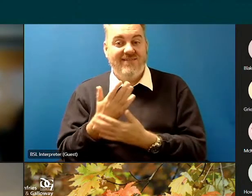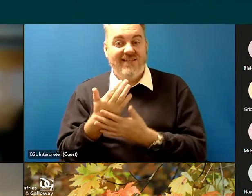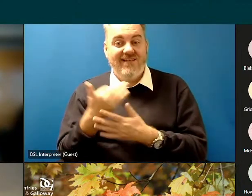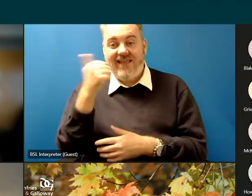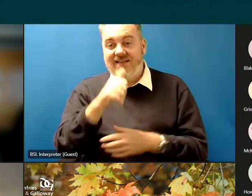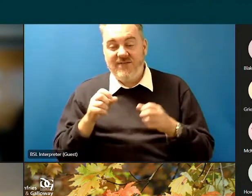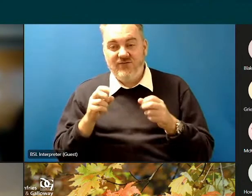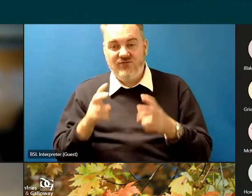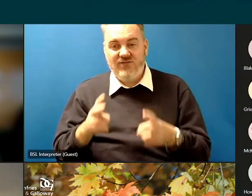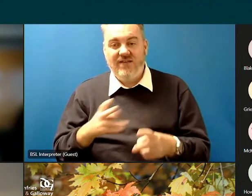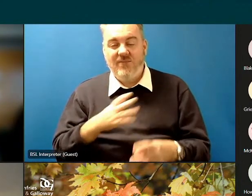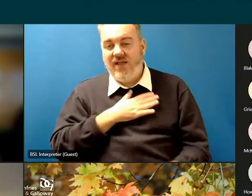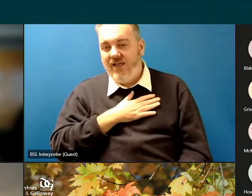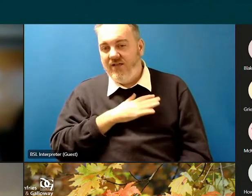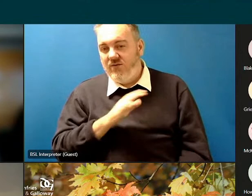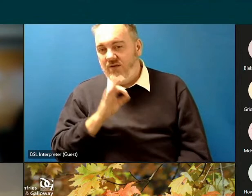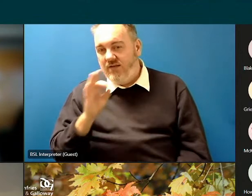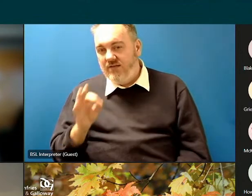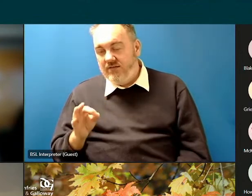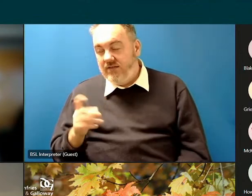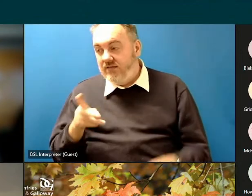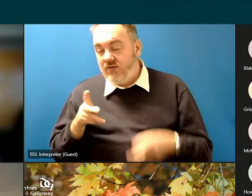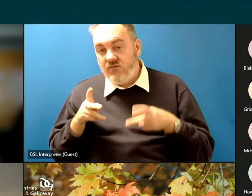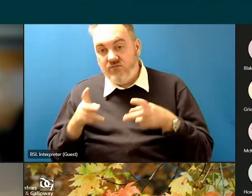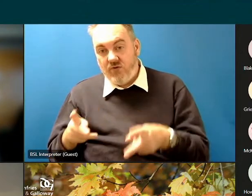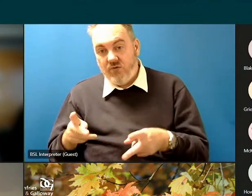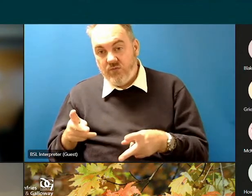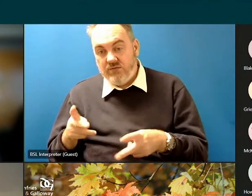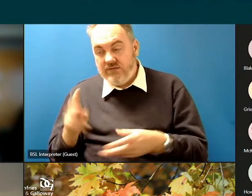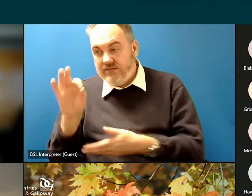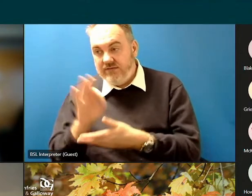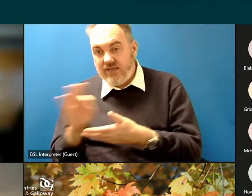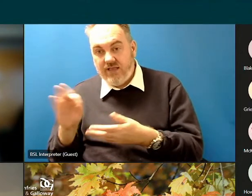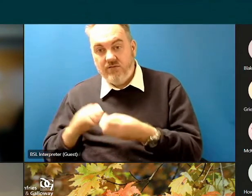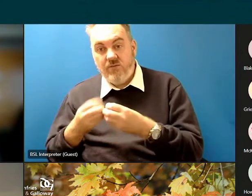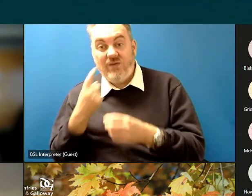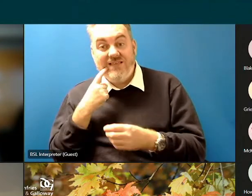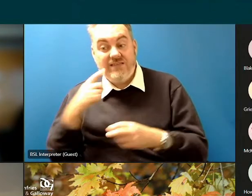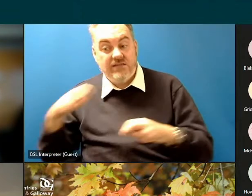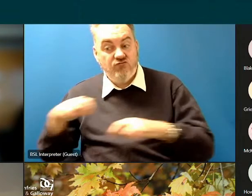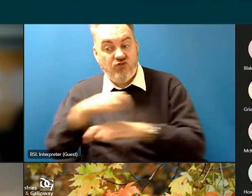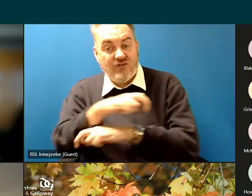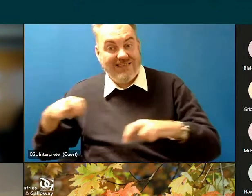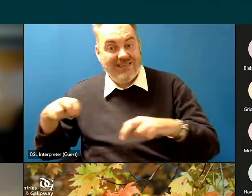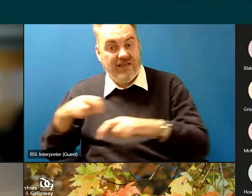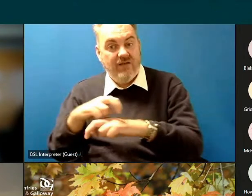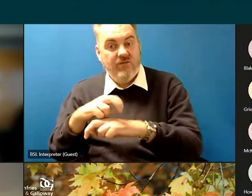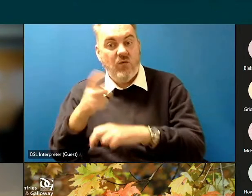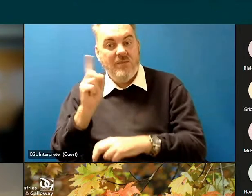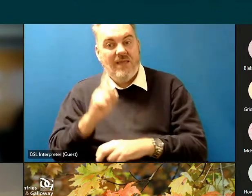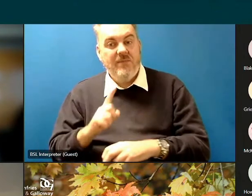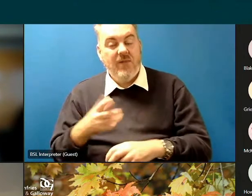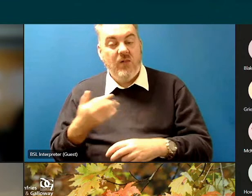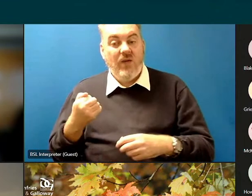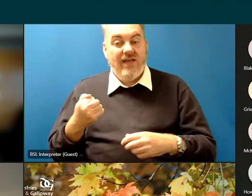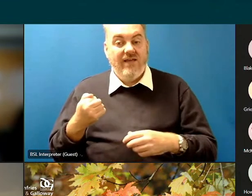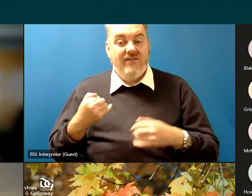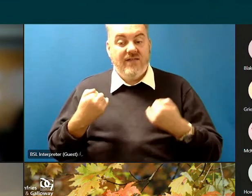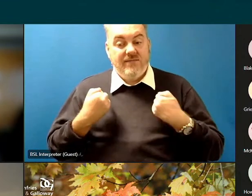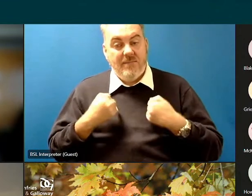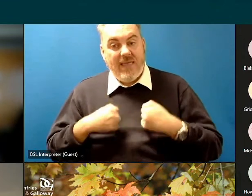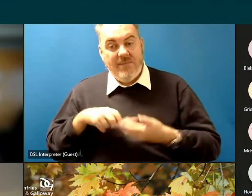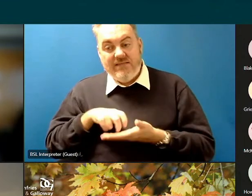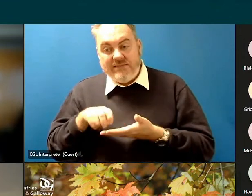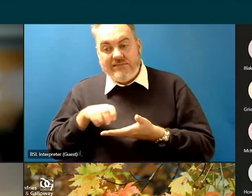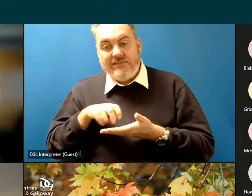I ask, is the road designed to enable easy crossing for sort of less able people crossing Queen